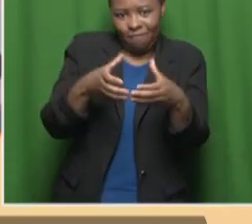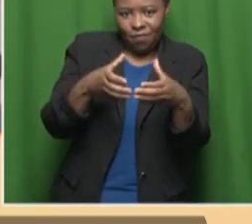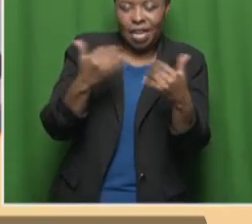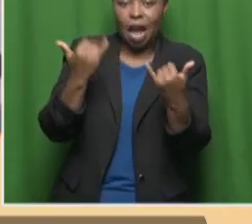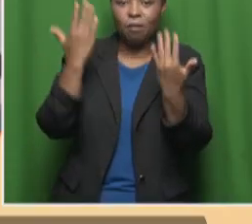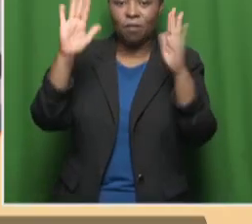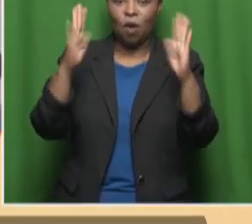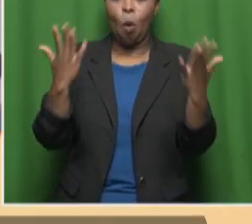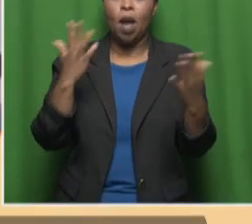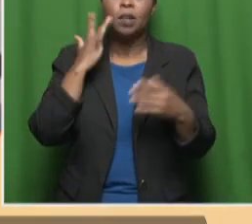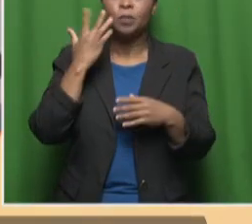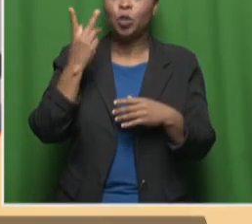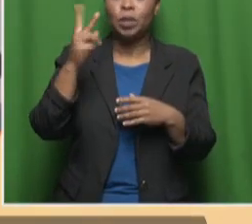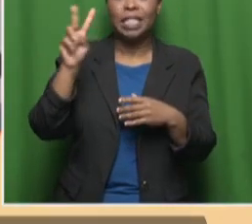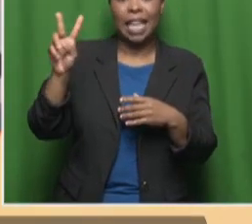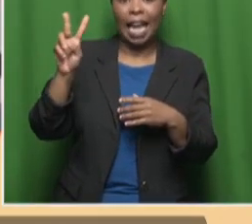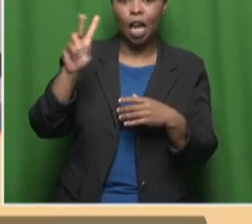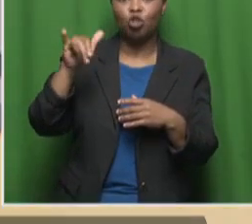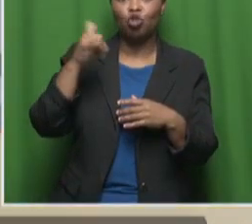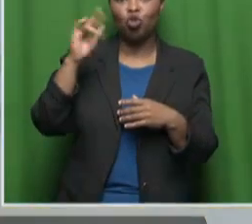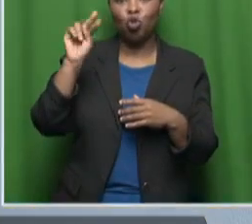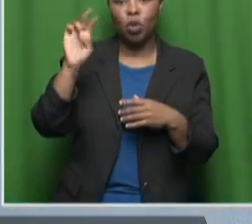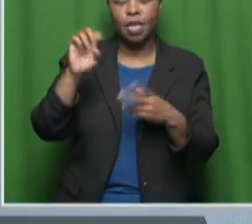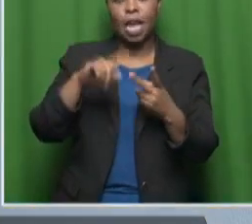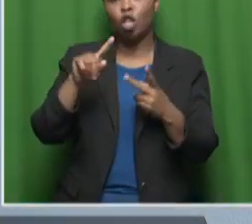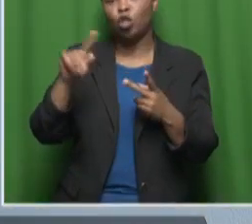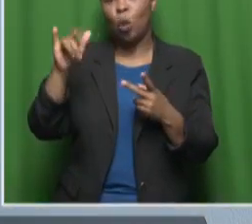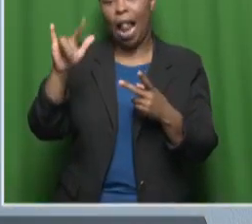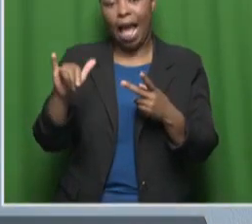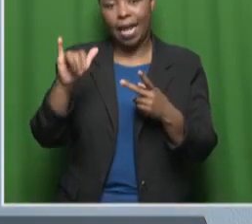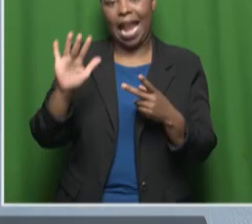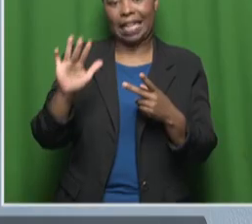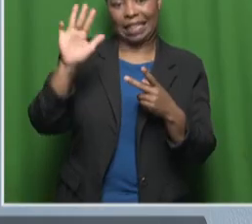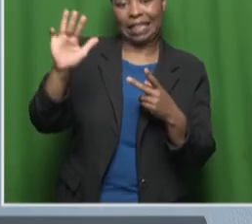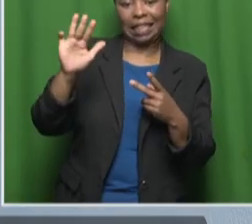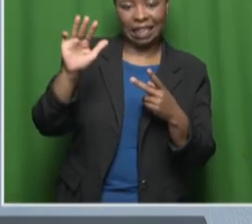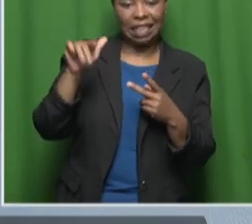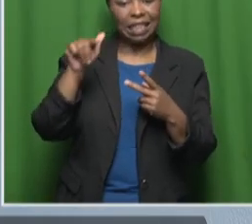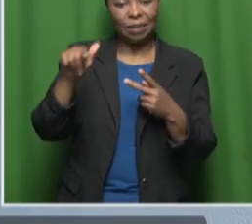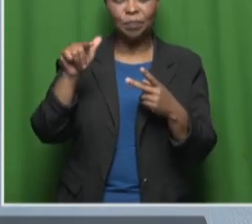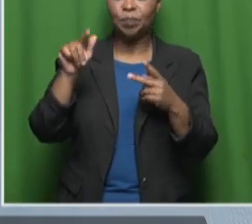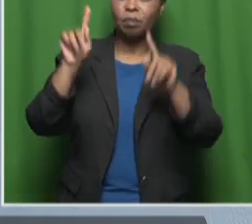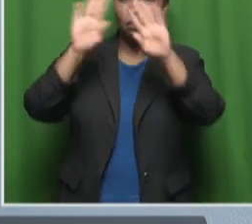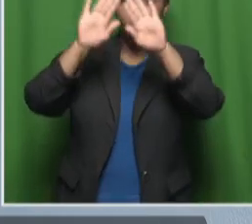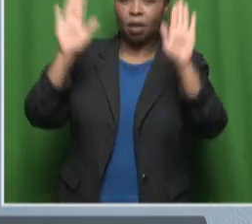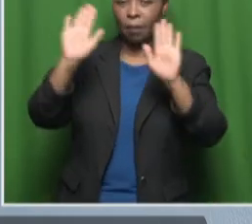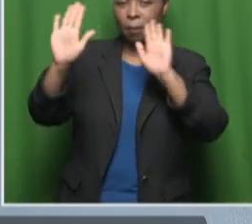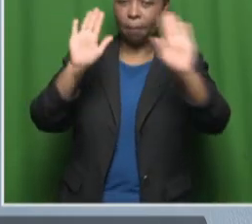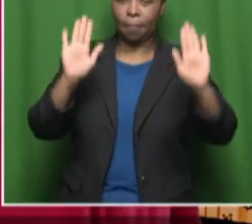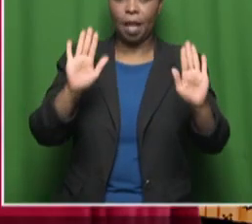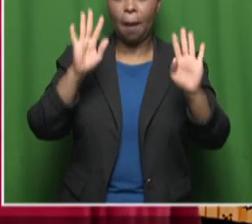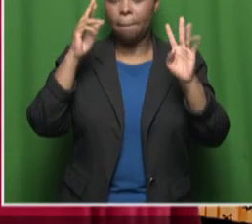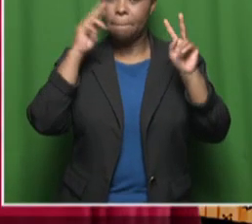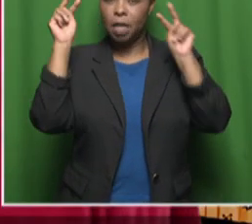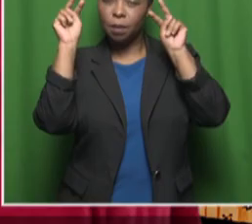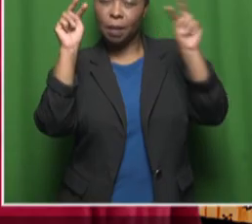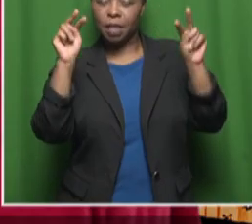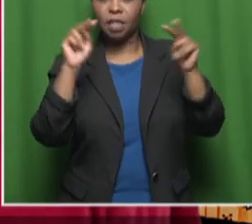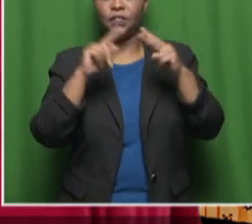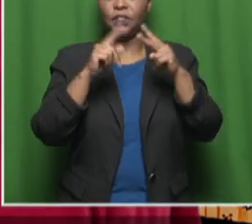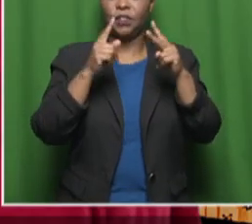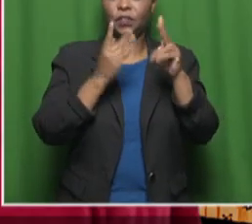the 22nd of June to July 19th weaves together a rich tapestry of experiences, perspectives, and mediums, celebrating